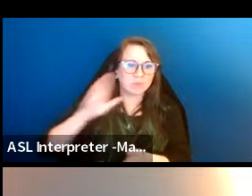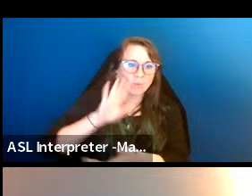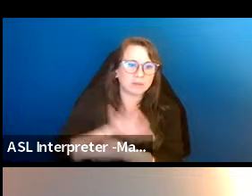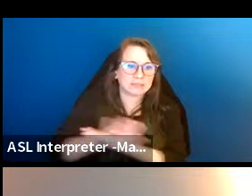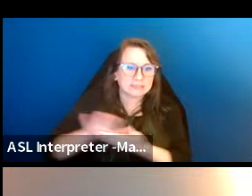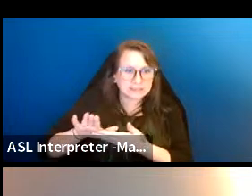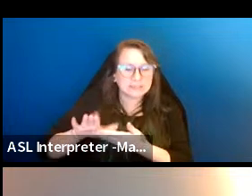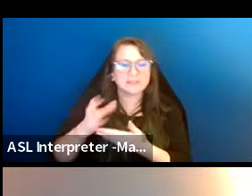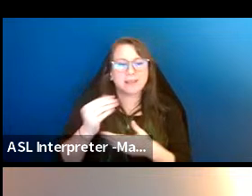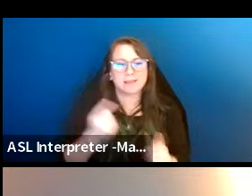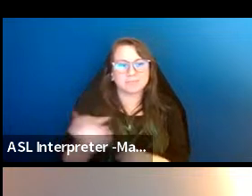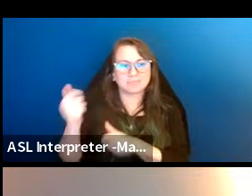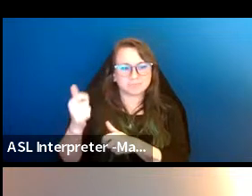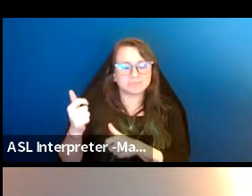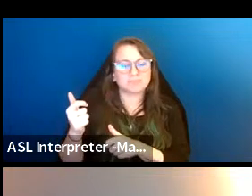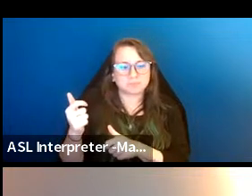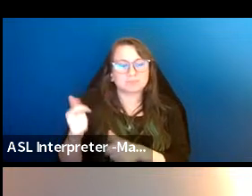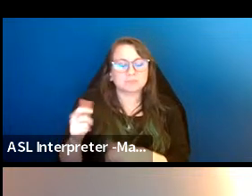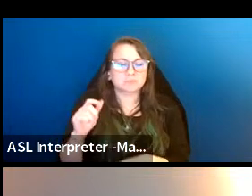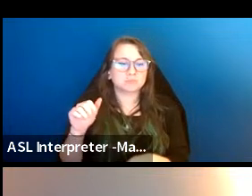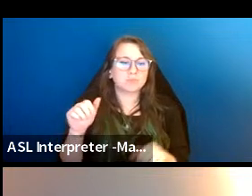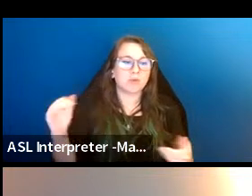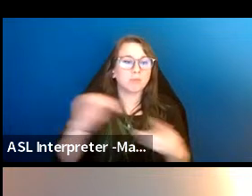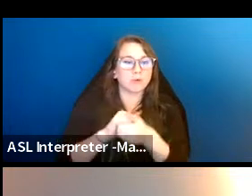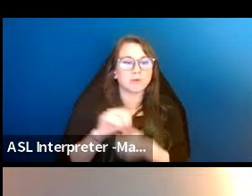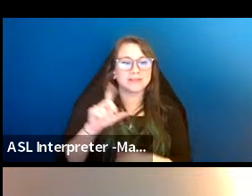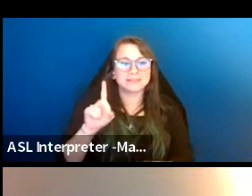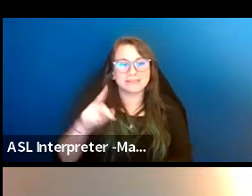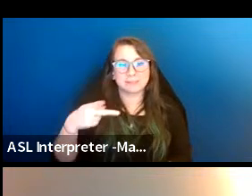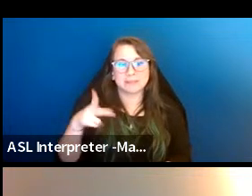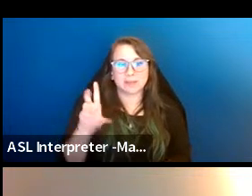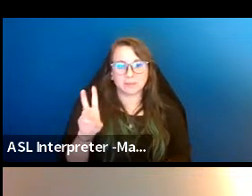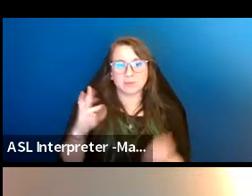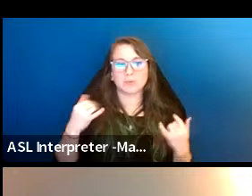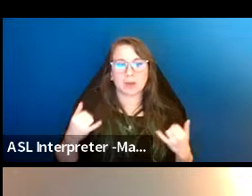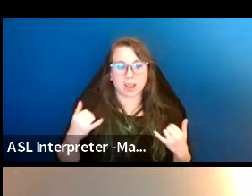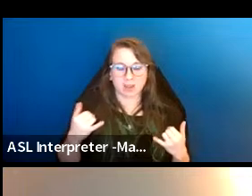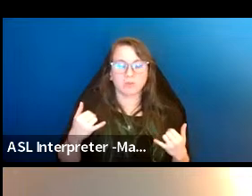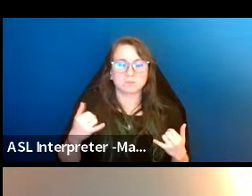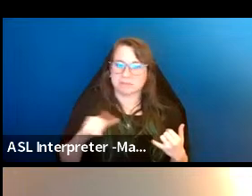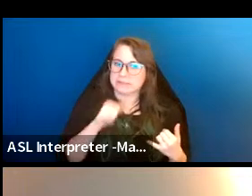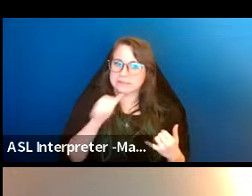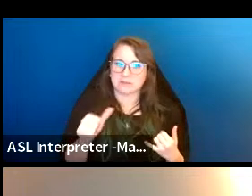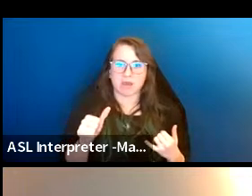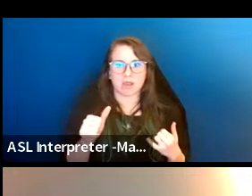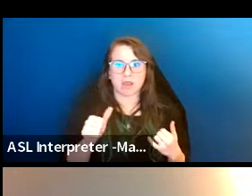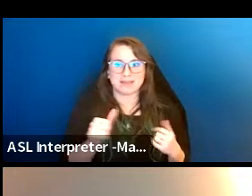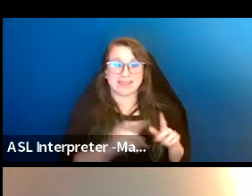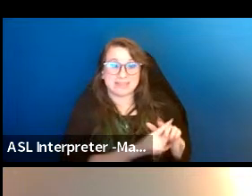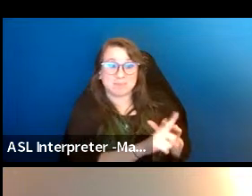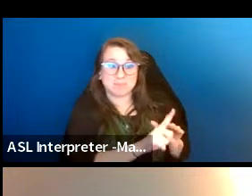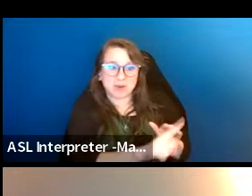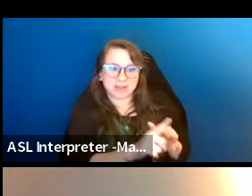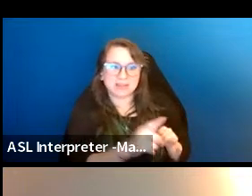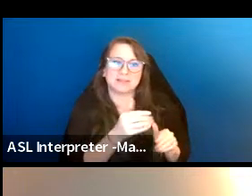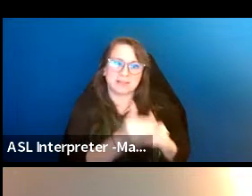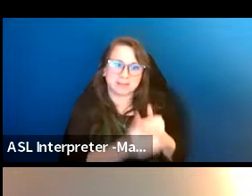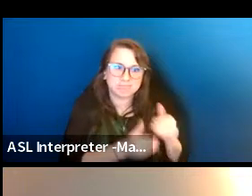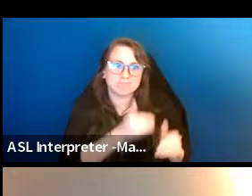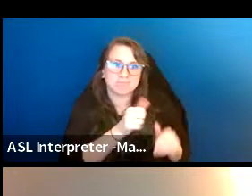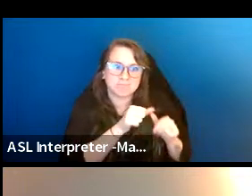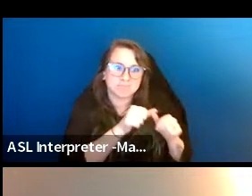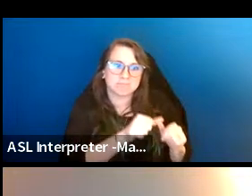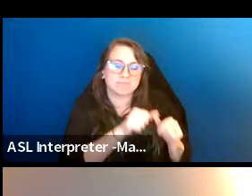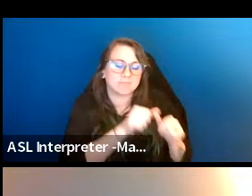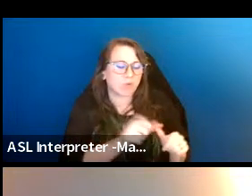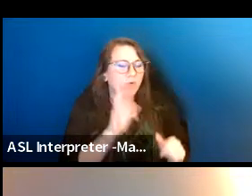our alleyways. Working with DPW now. This is not a sprint, it's a marathon on all the issues that we have. And I've